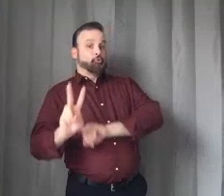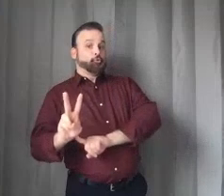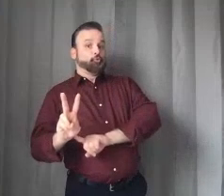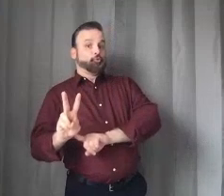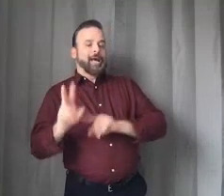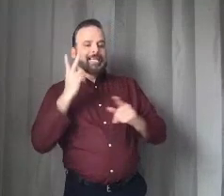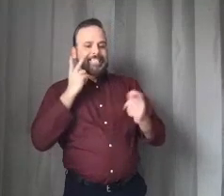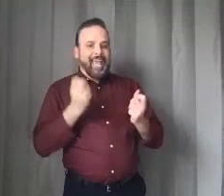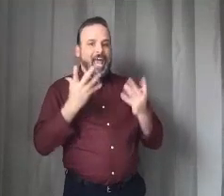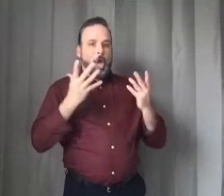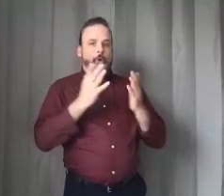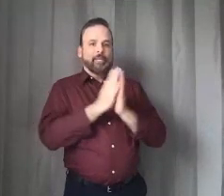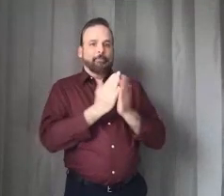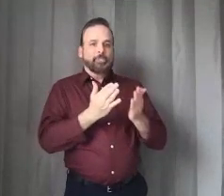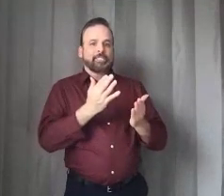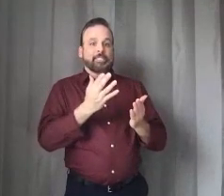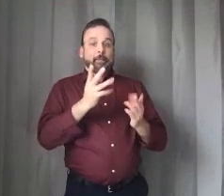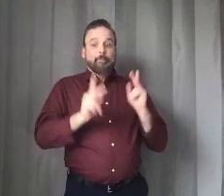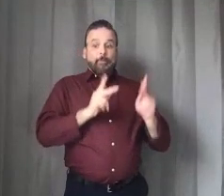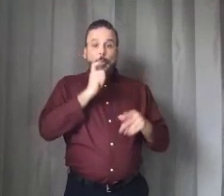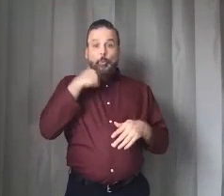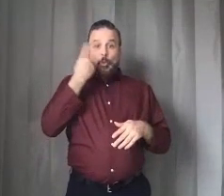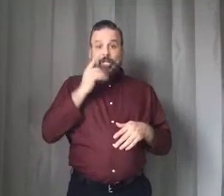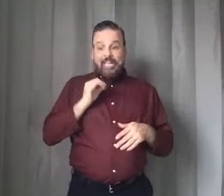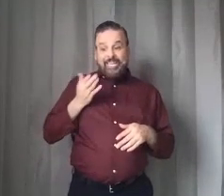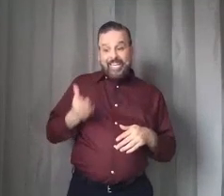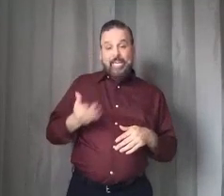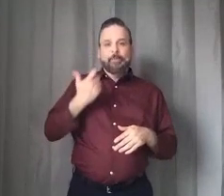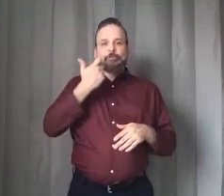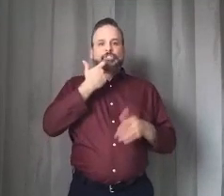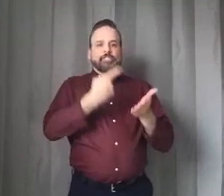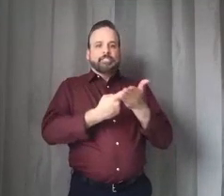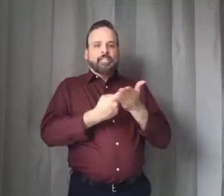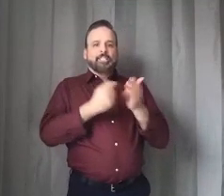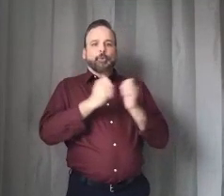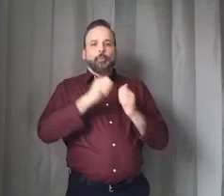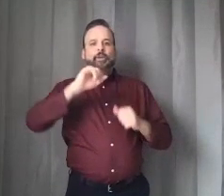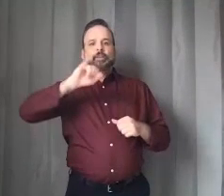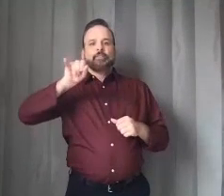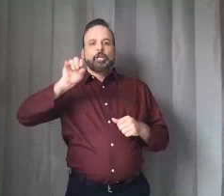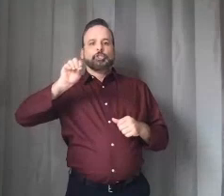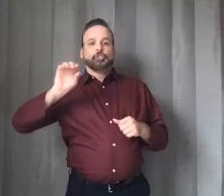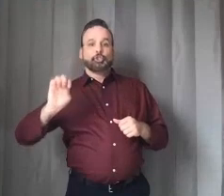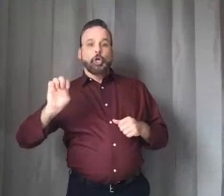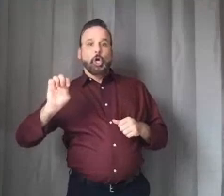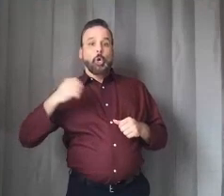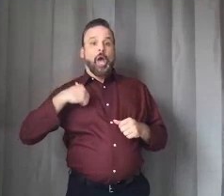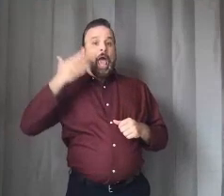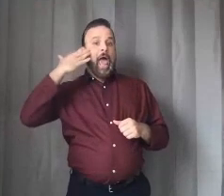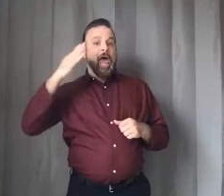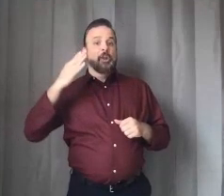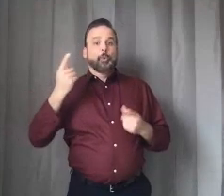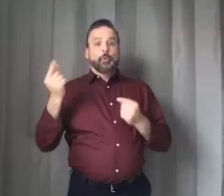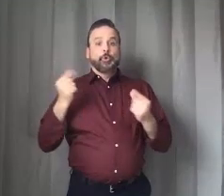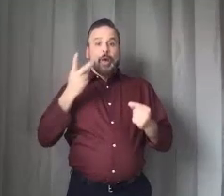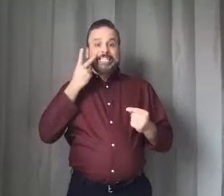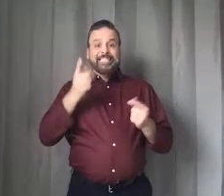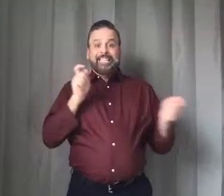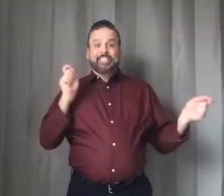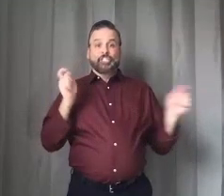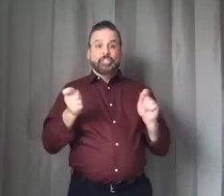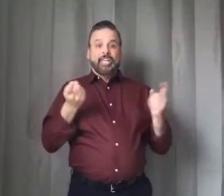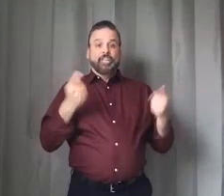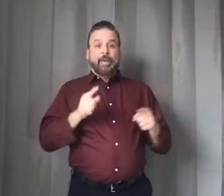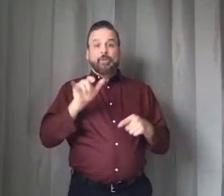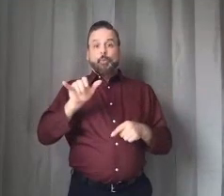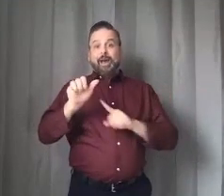that I see of what people look like him. And I was just having a conversation with Joe and I was like, I don't know what they think they're doing. I see the change happening in YA. I'm